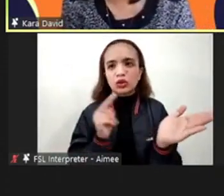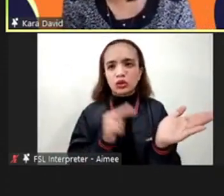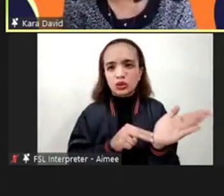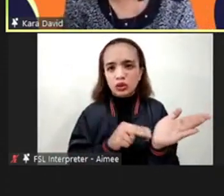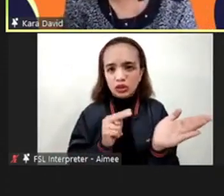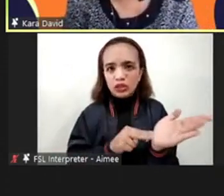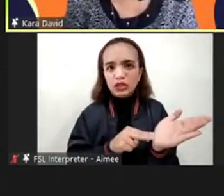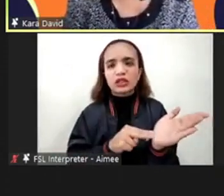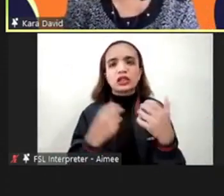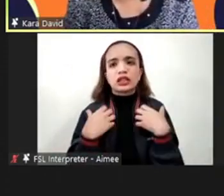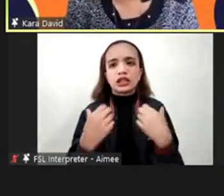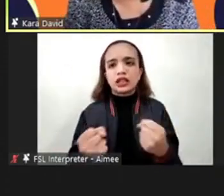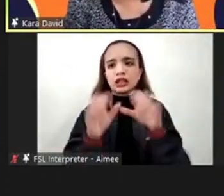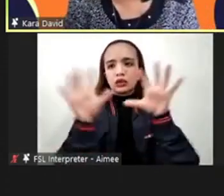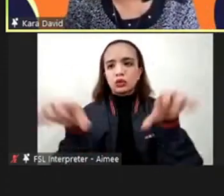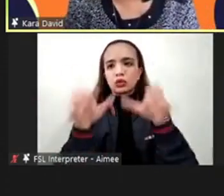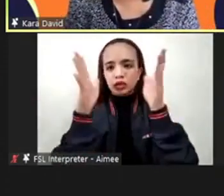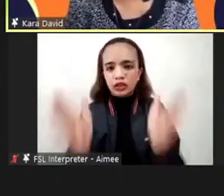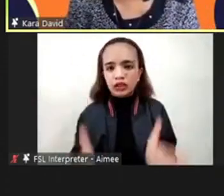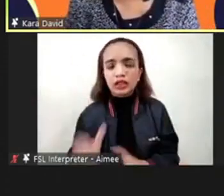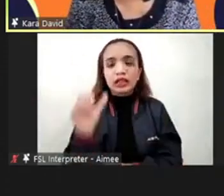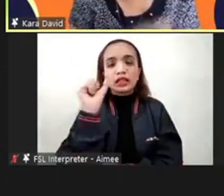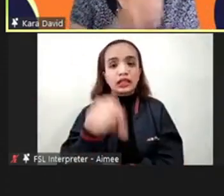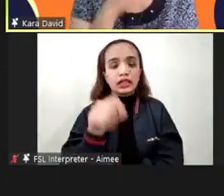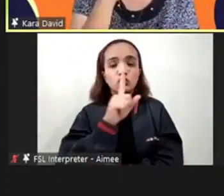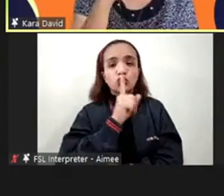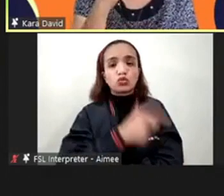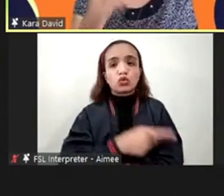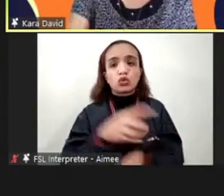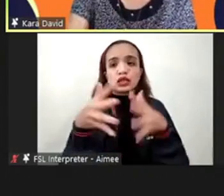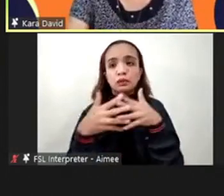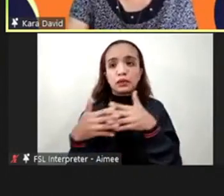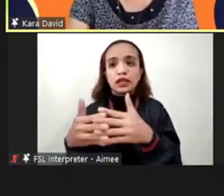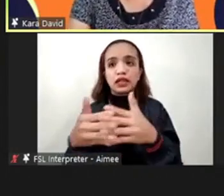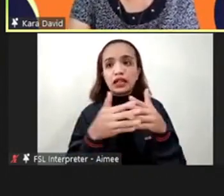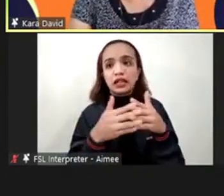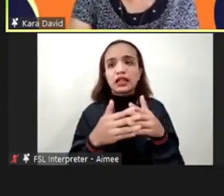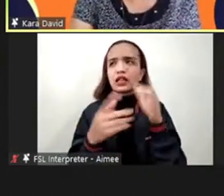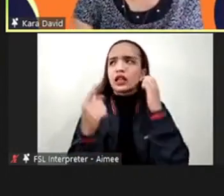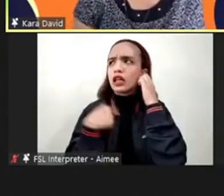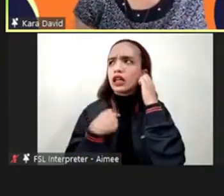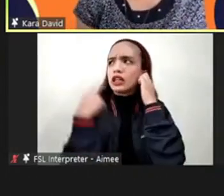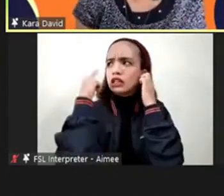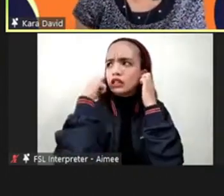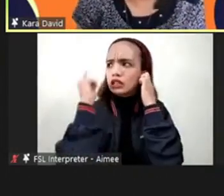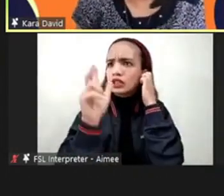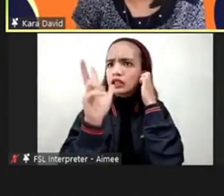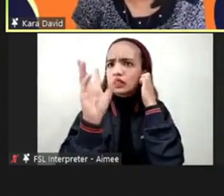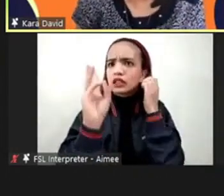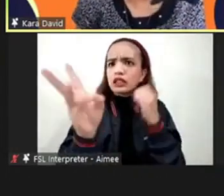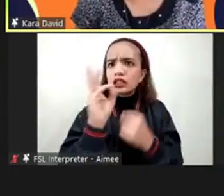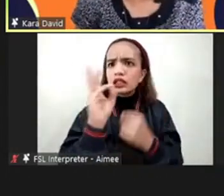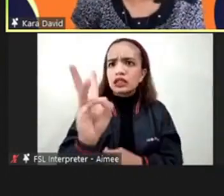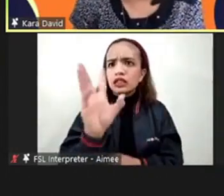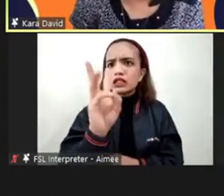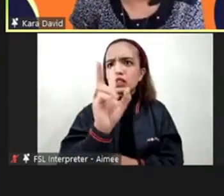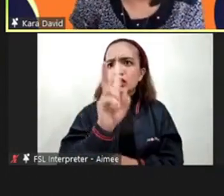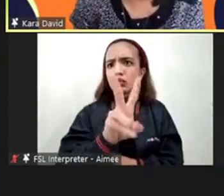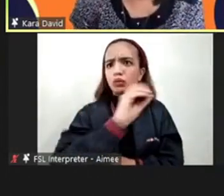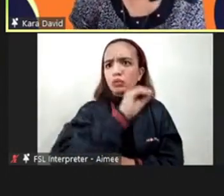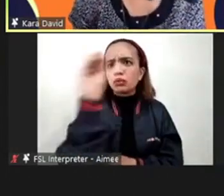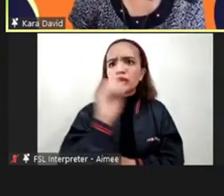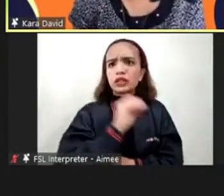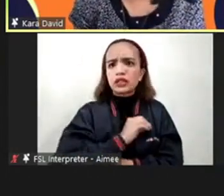health workers. In fact, sa Amerika nga raw, if I'm not mistaken, 62% ng